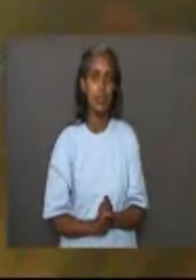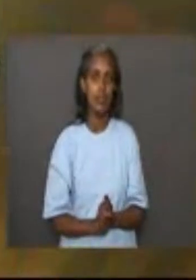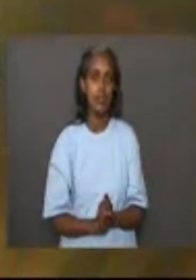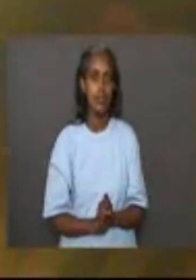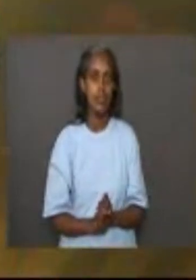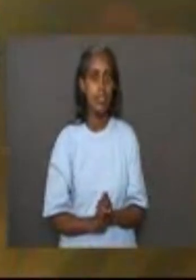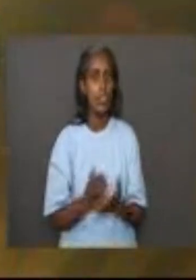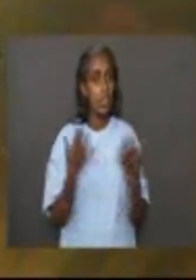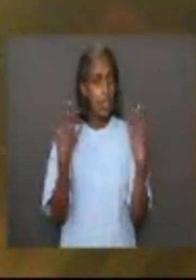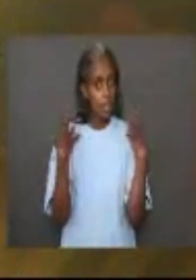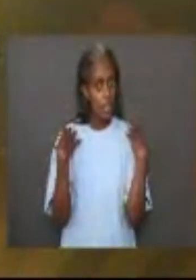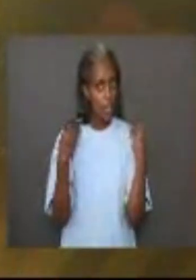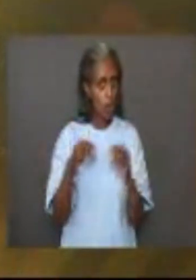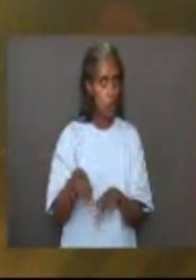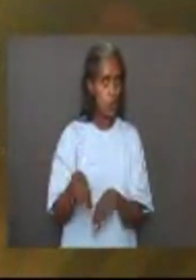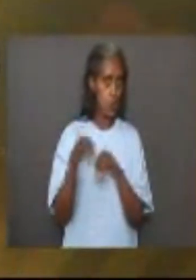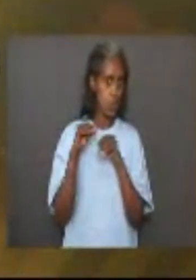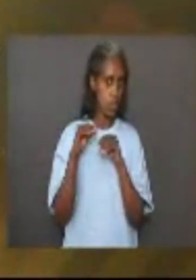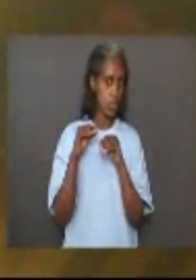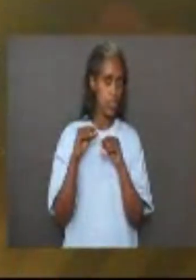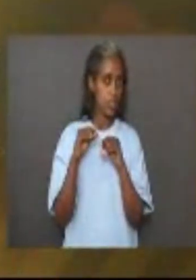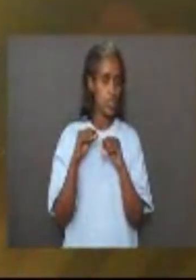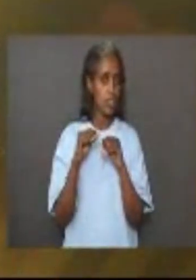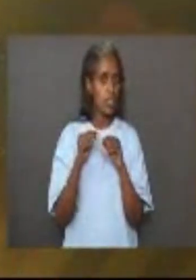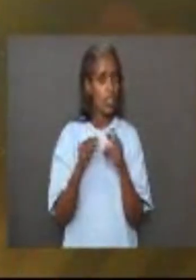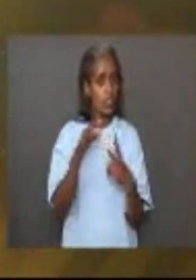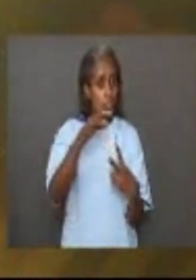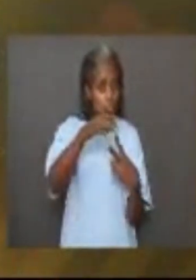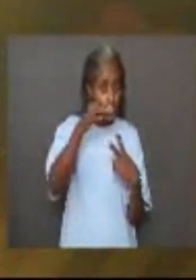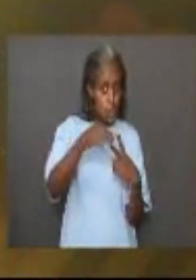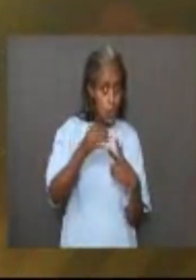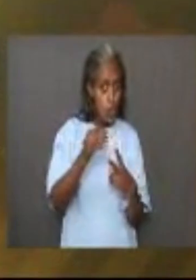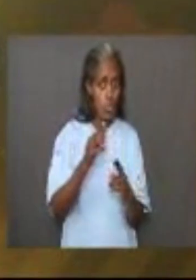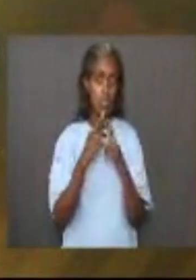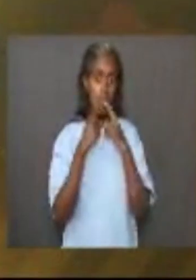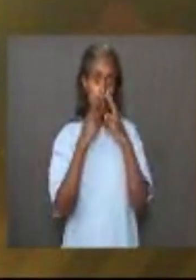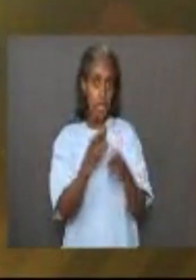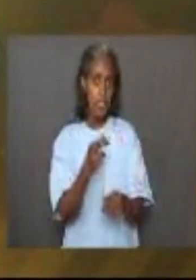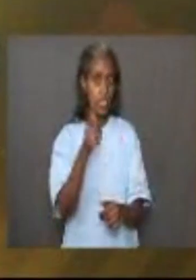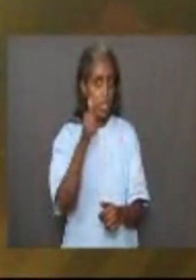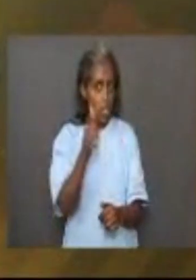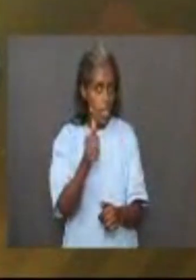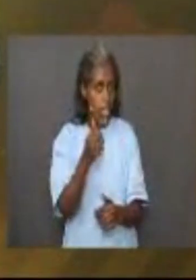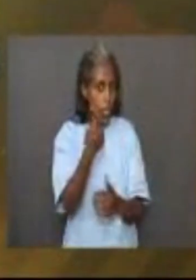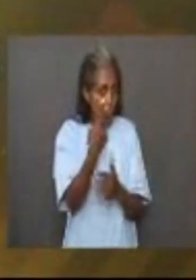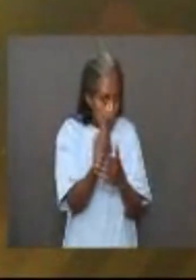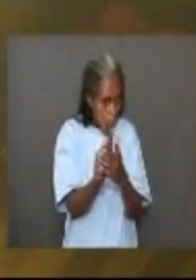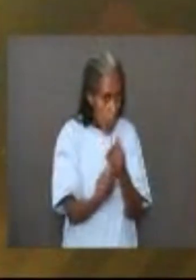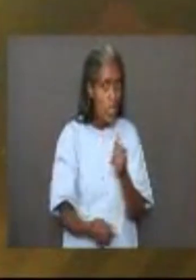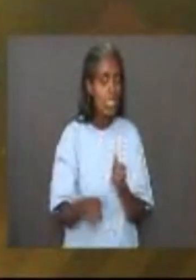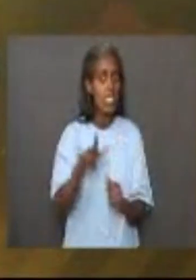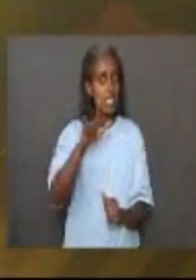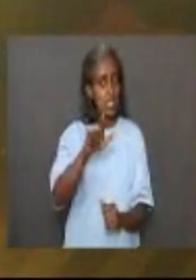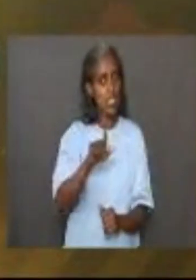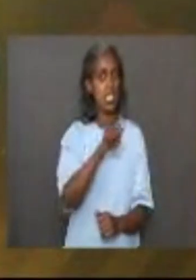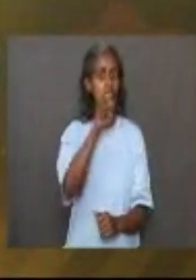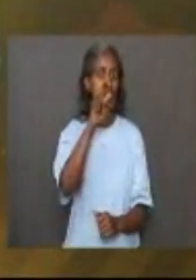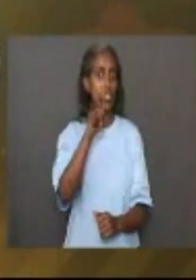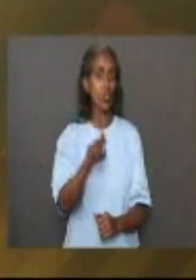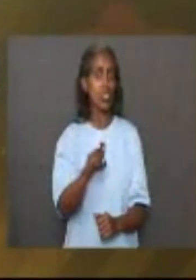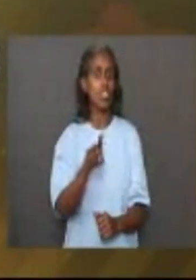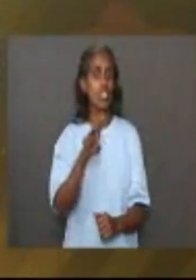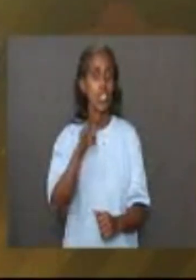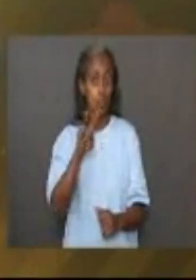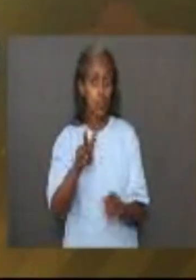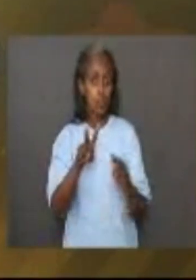Hello, students. If you chose answer A as the only linear equation in